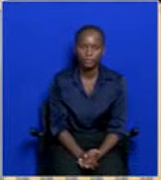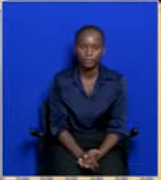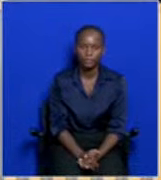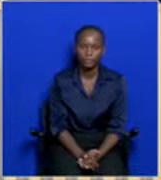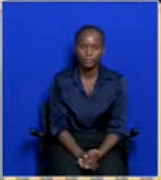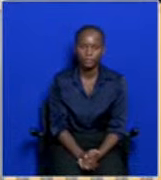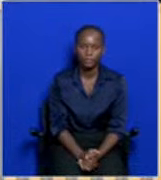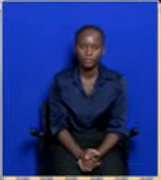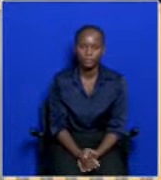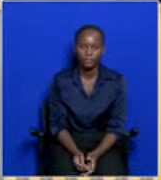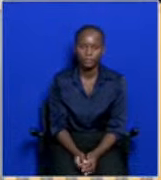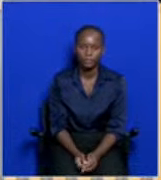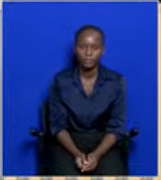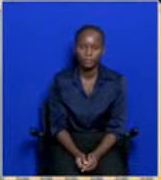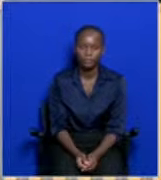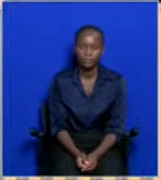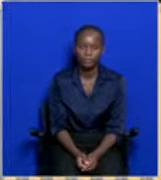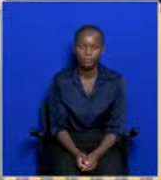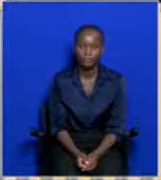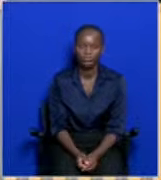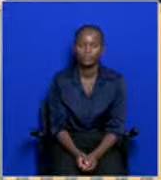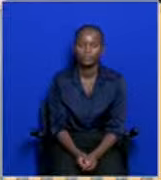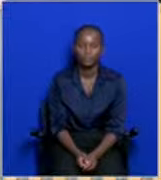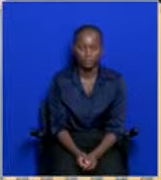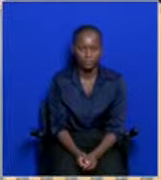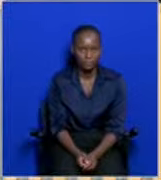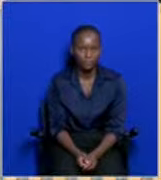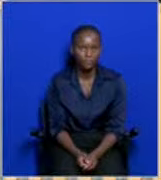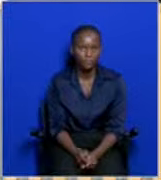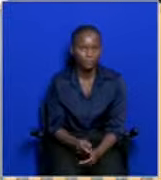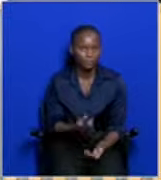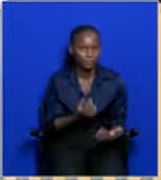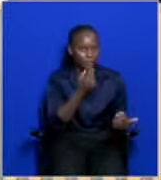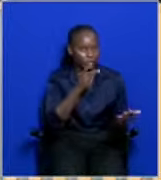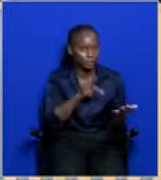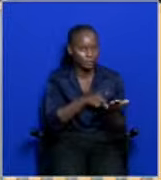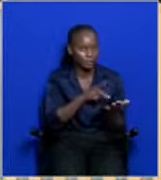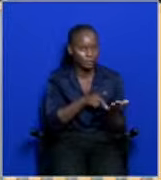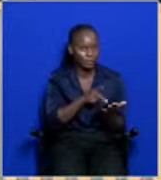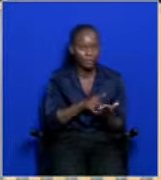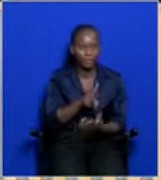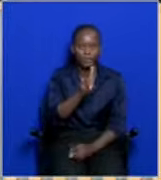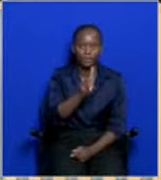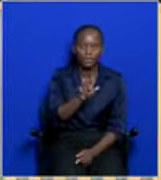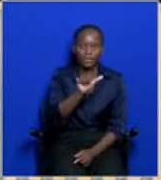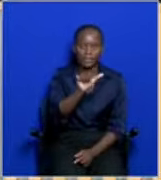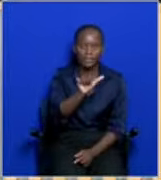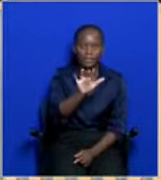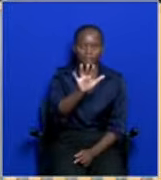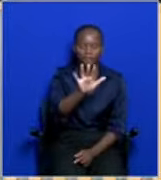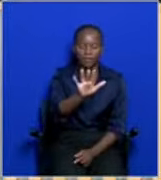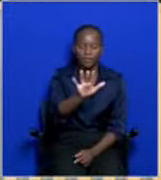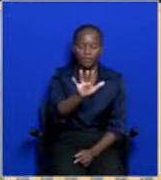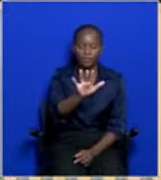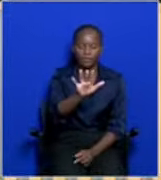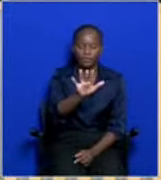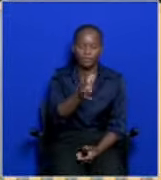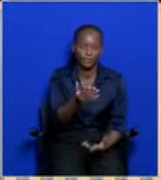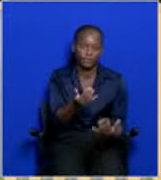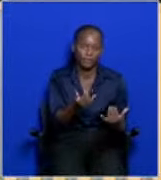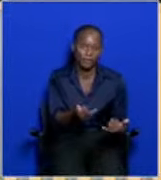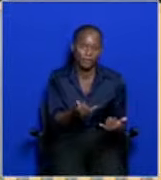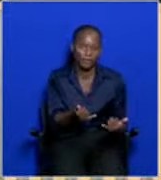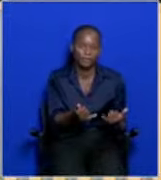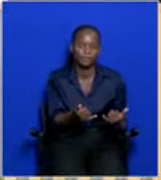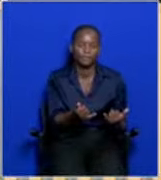Mr. Magagula, we're at 165, page 165. We will move on to